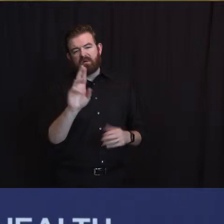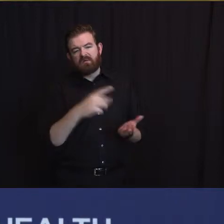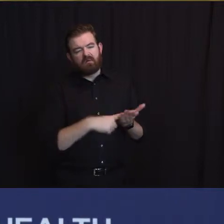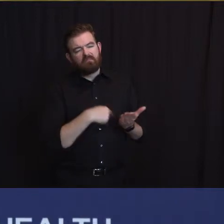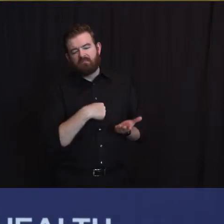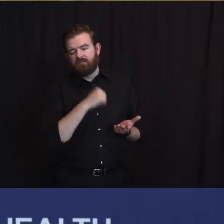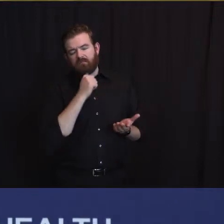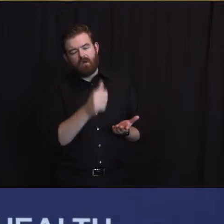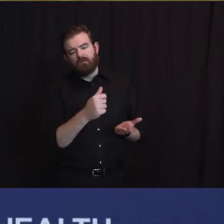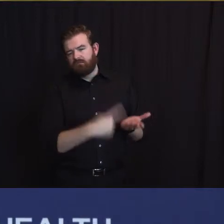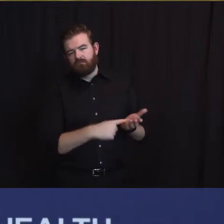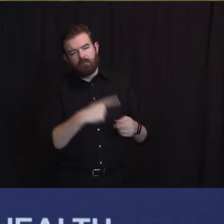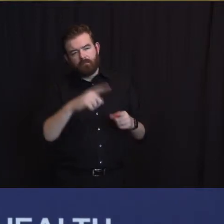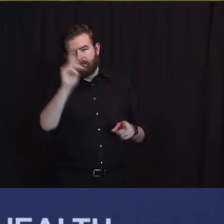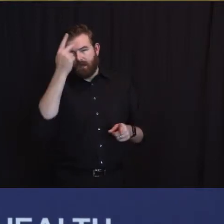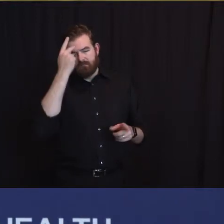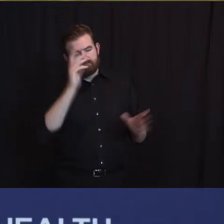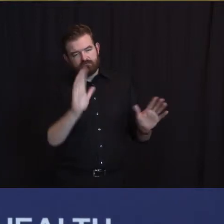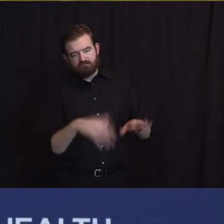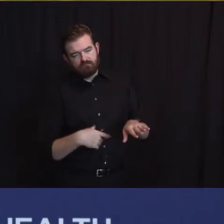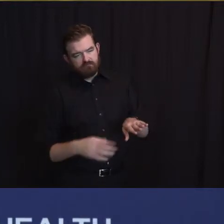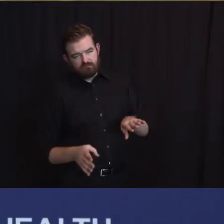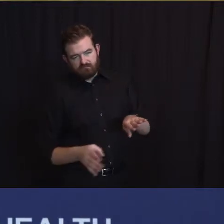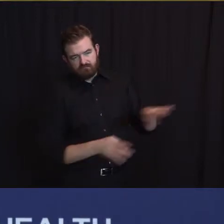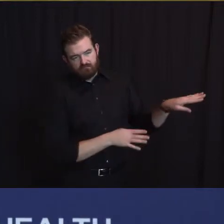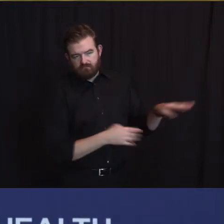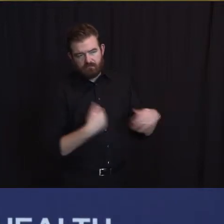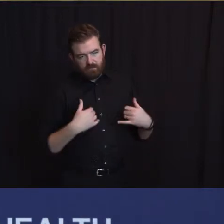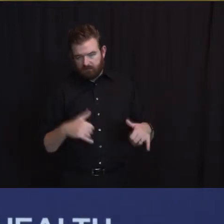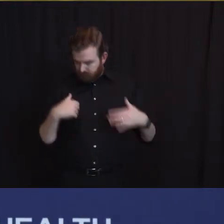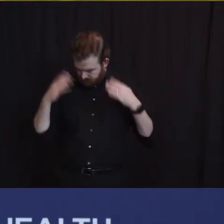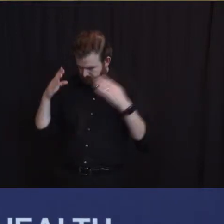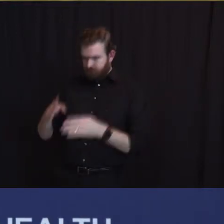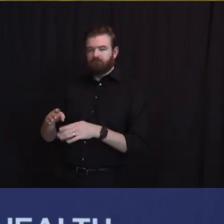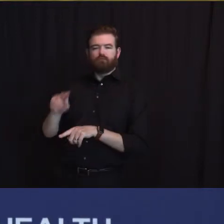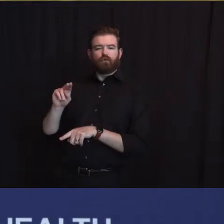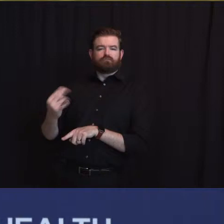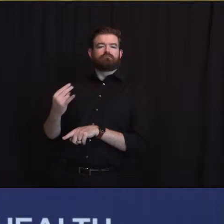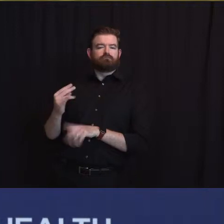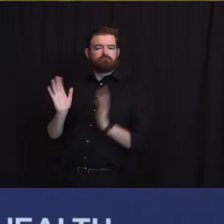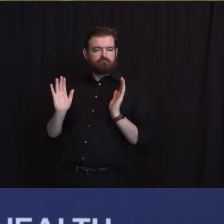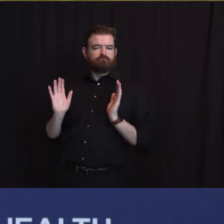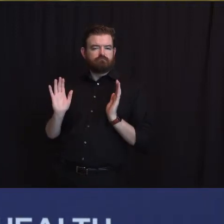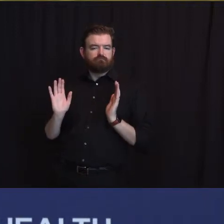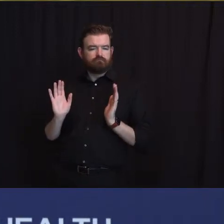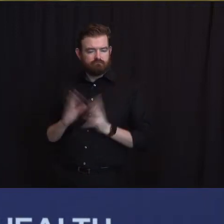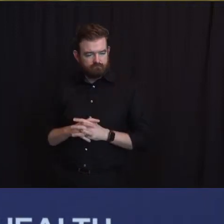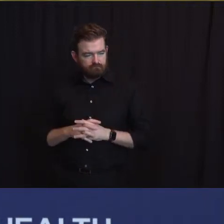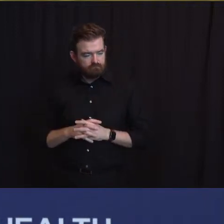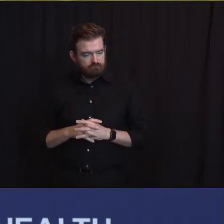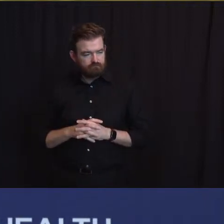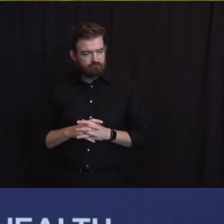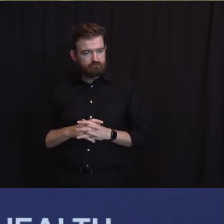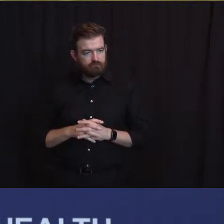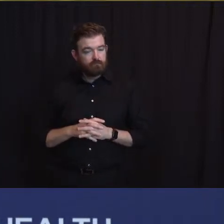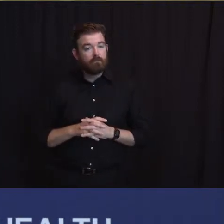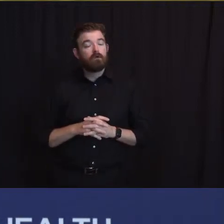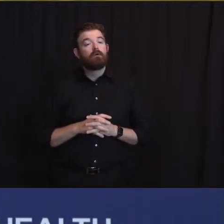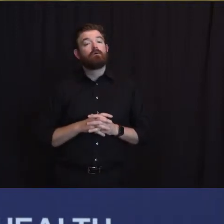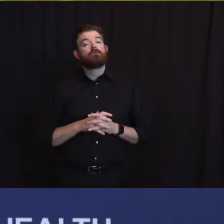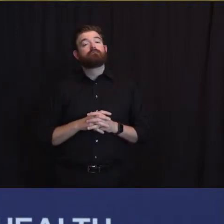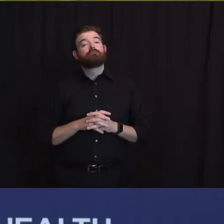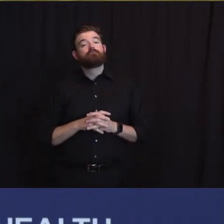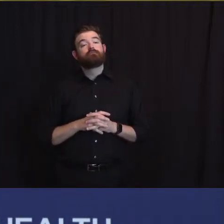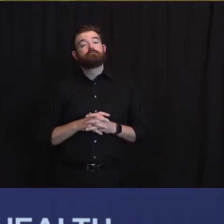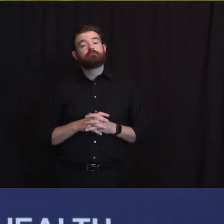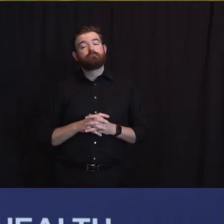they're going through. We're still focused on what we're doing here today, but nothing more to add there. I'll go back to the top.